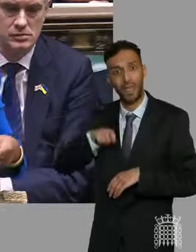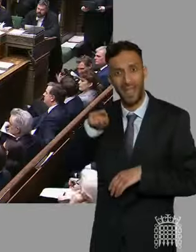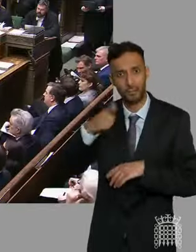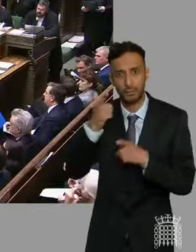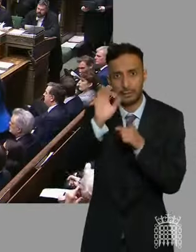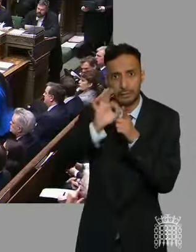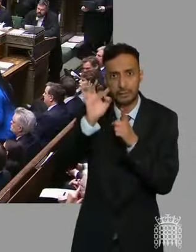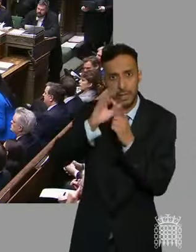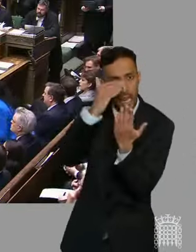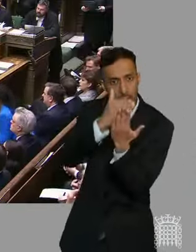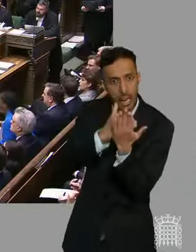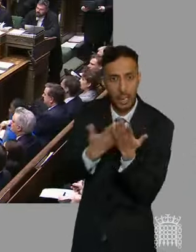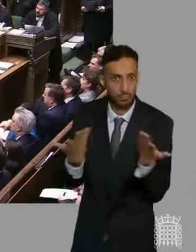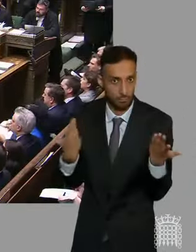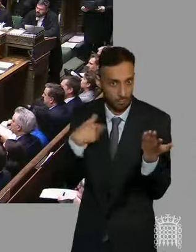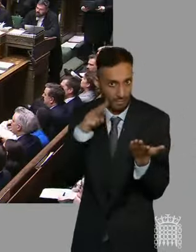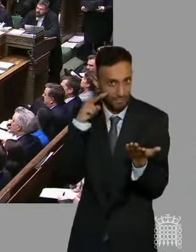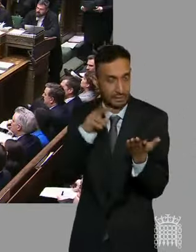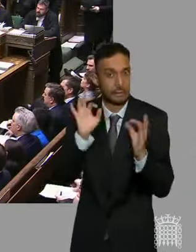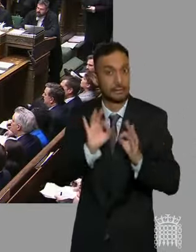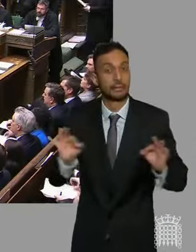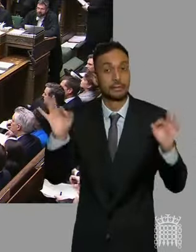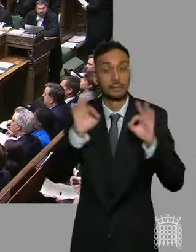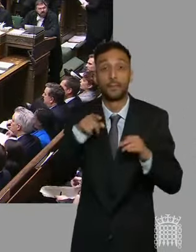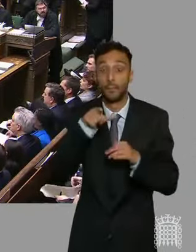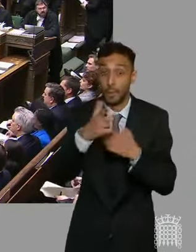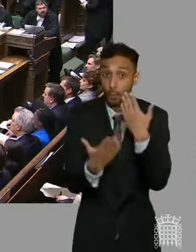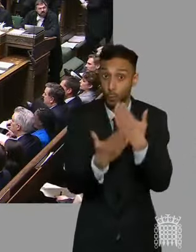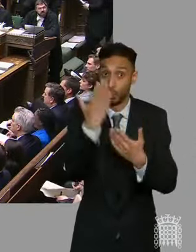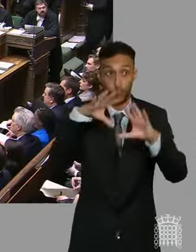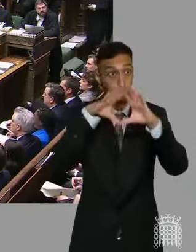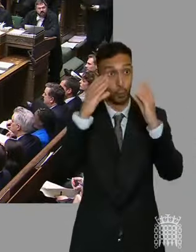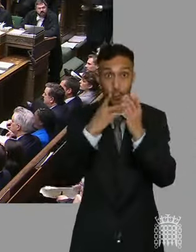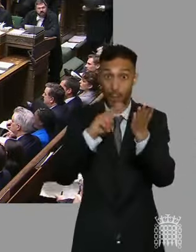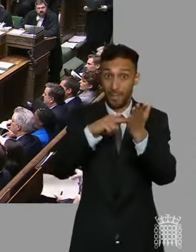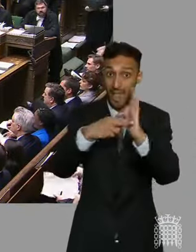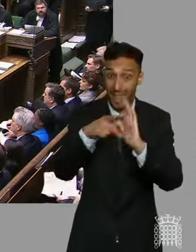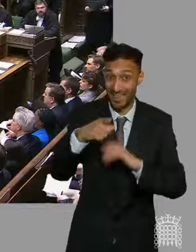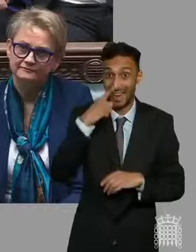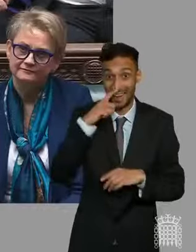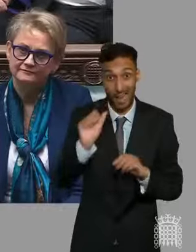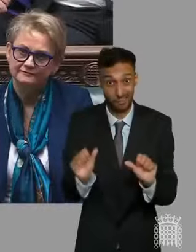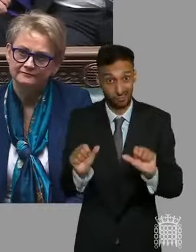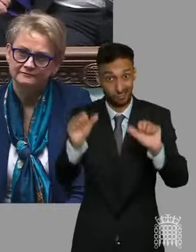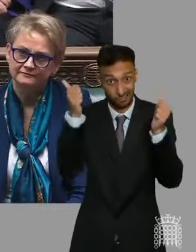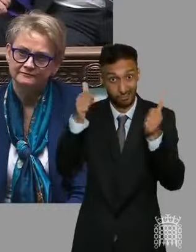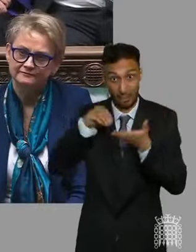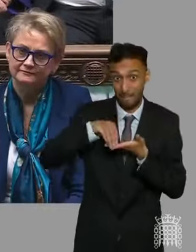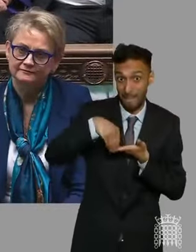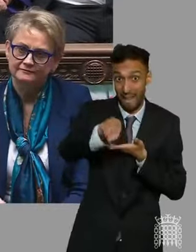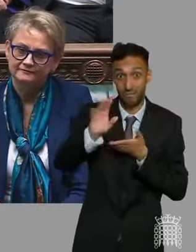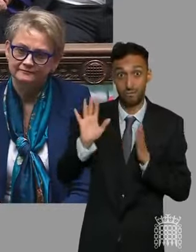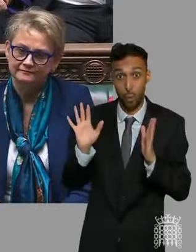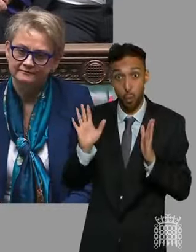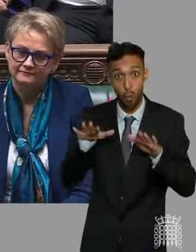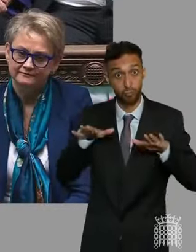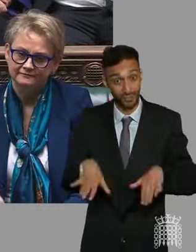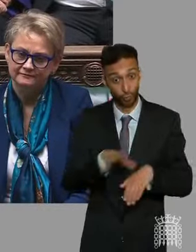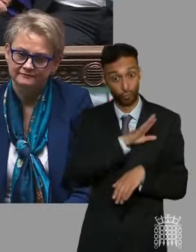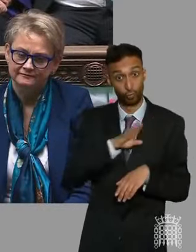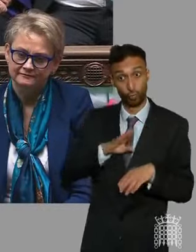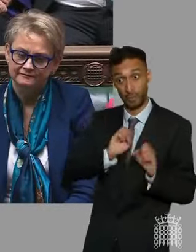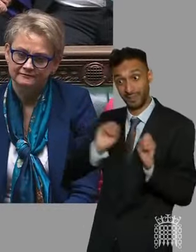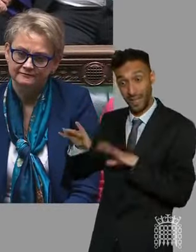effectively? Prime Minister. I mean, I think it's the same question again. It's £13.4 billion. That's the difference between this year and